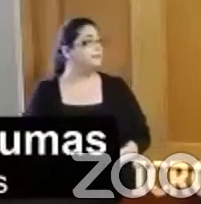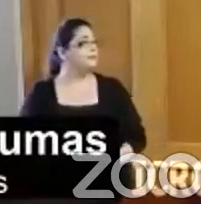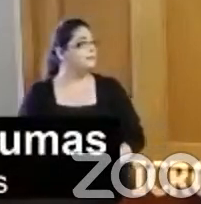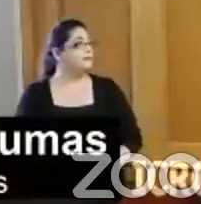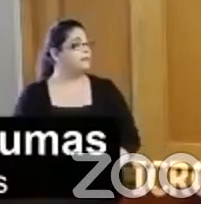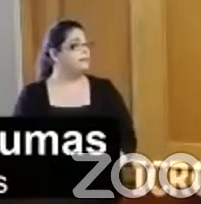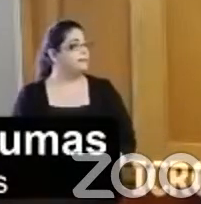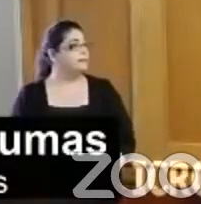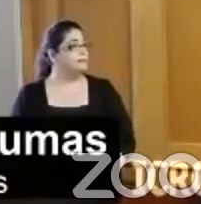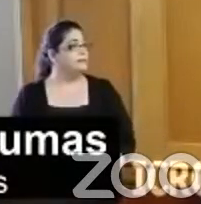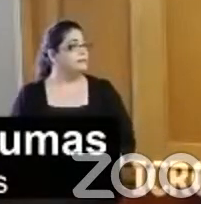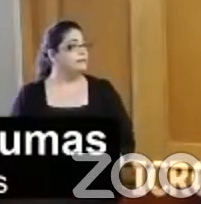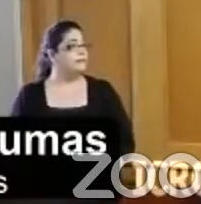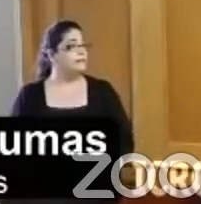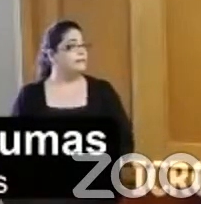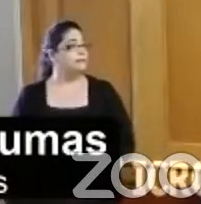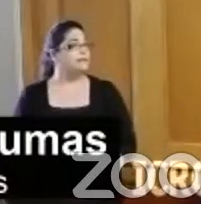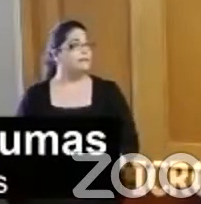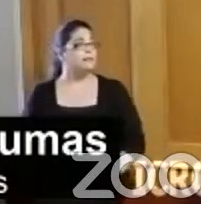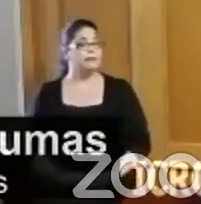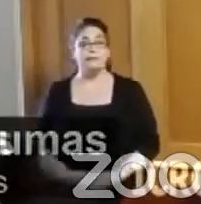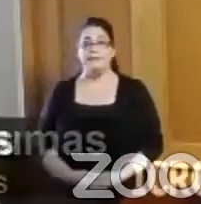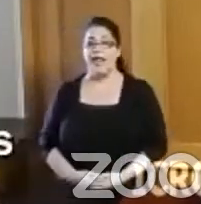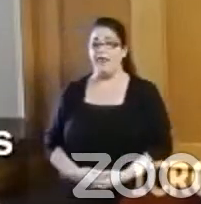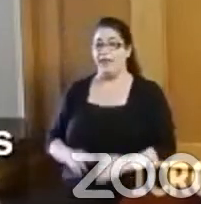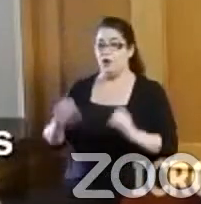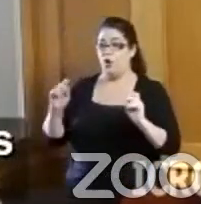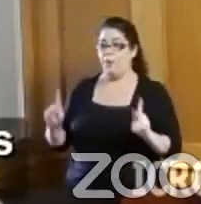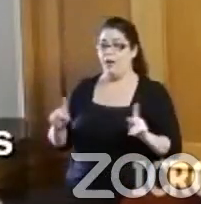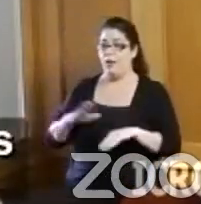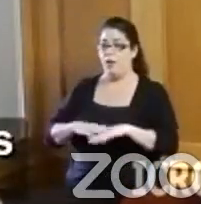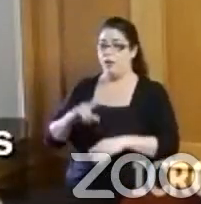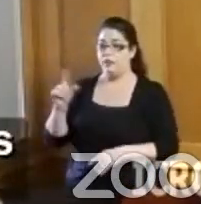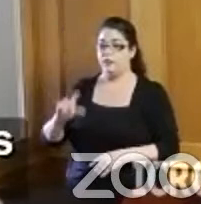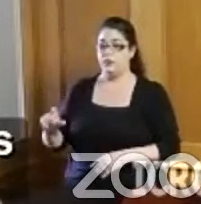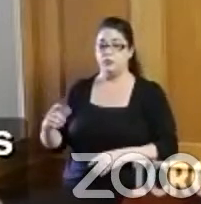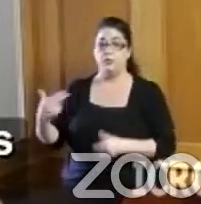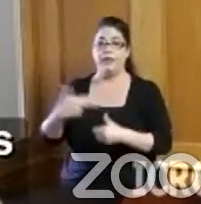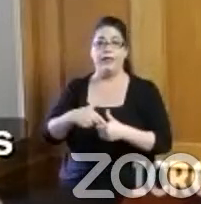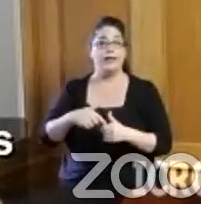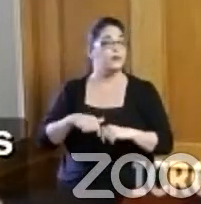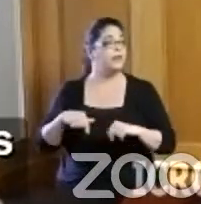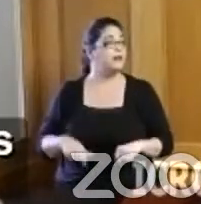on Zoom as it relates to this hearing. So, okay.